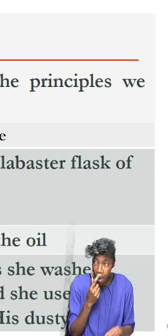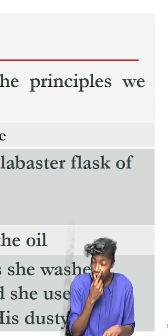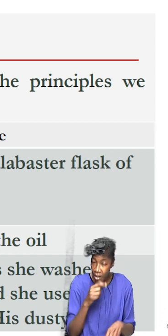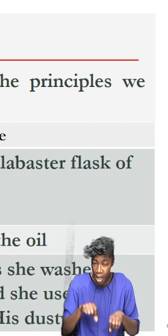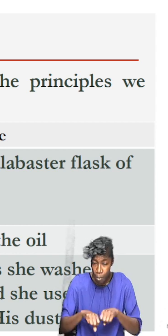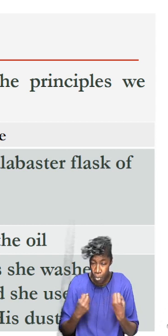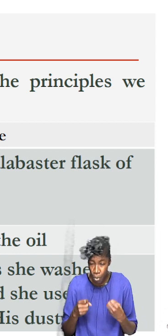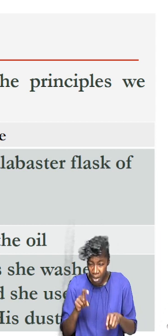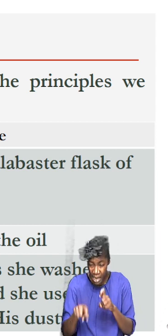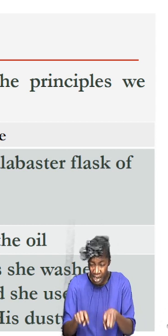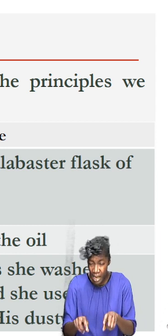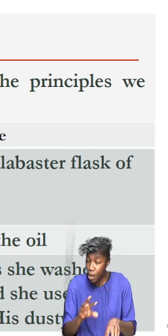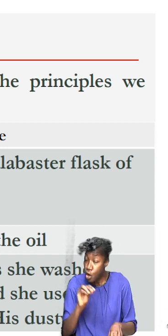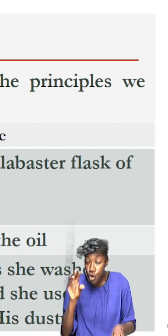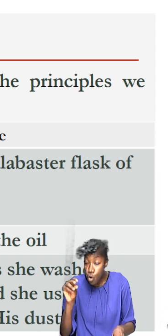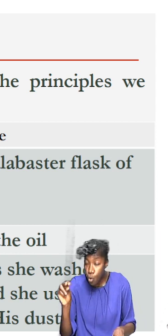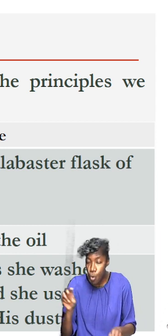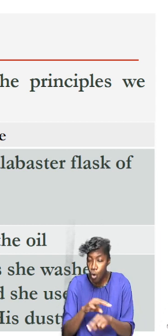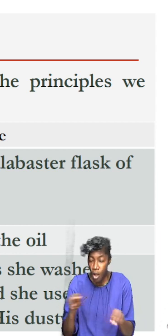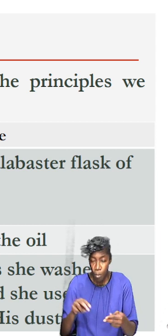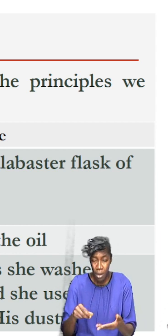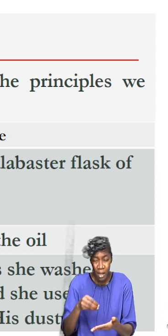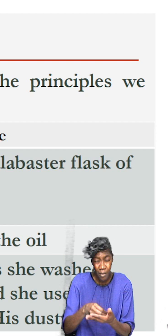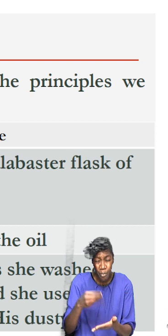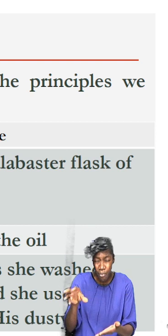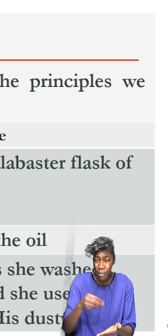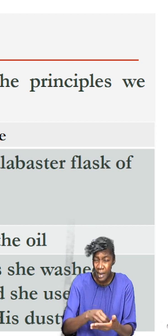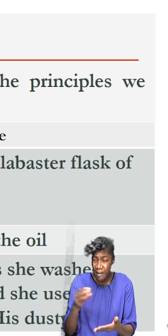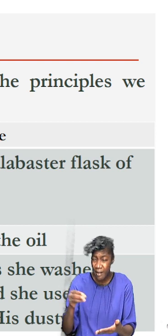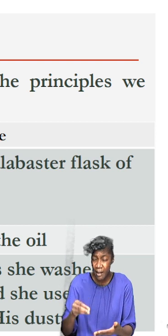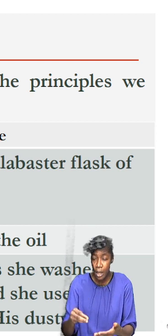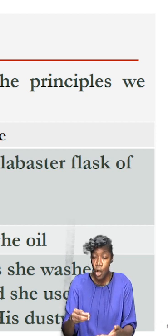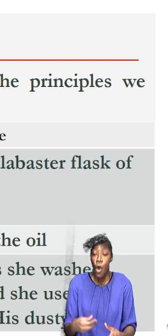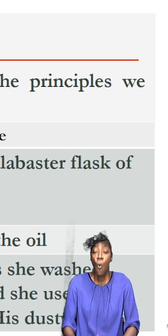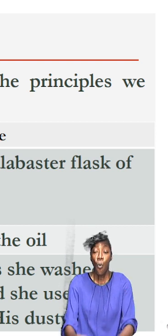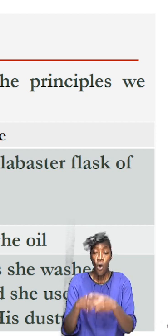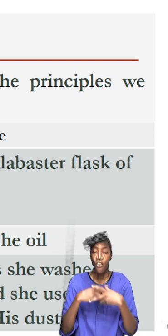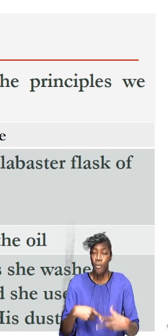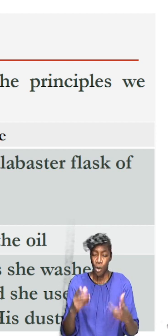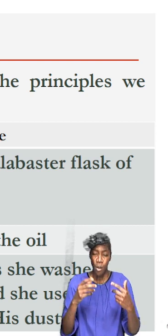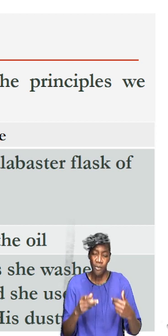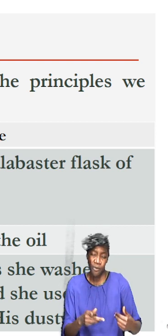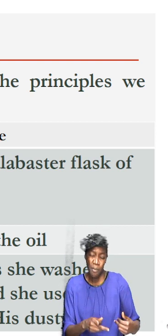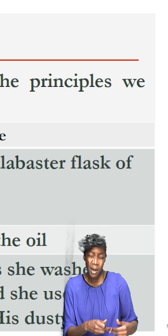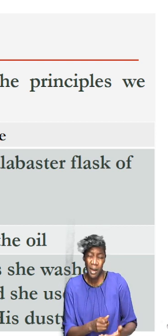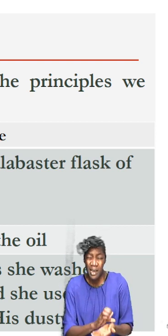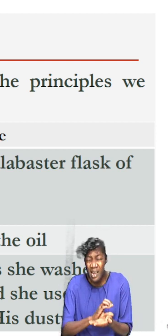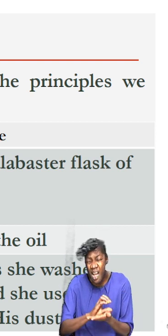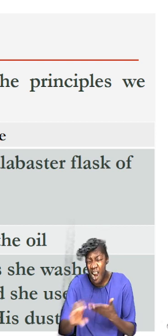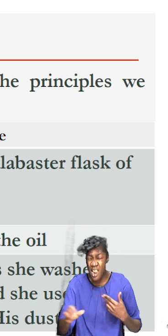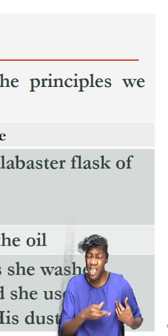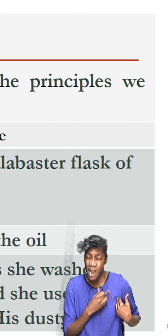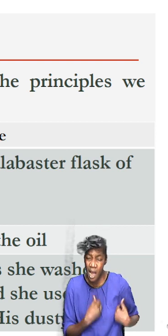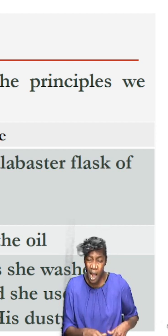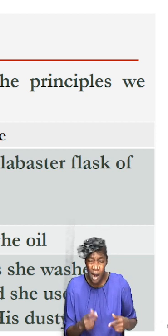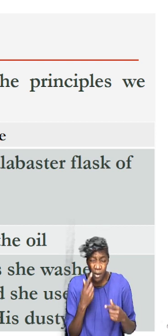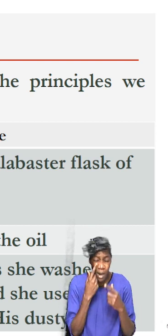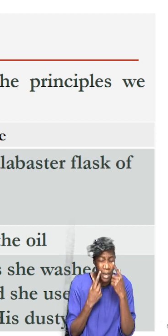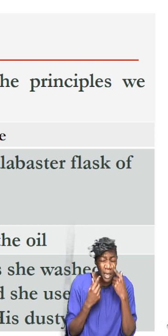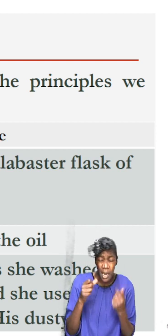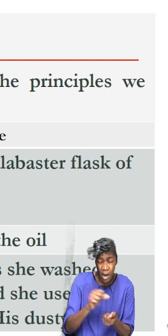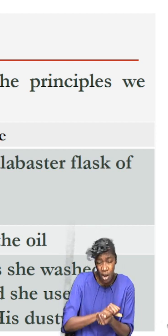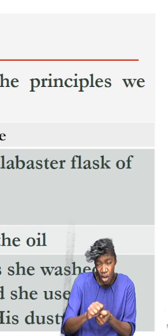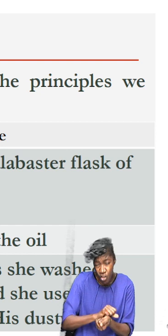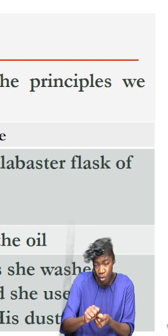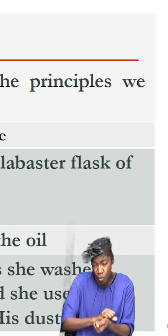was pricey and expensive. He says worship comes from a contrite heart. This woman, with her tears, she washed Jesus' feet. And